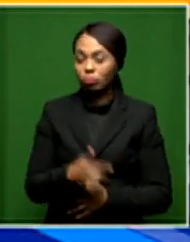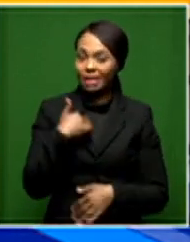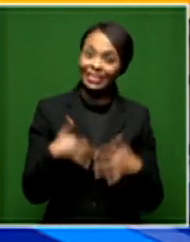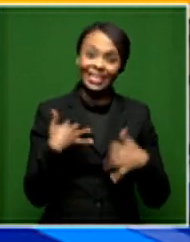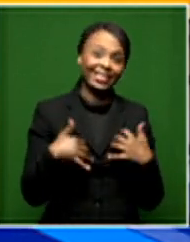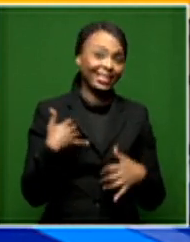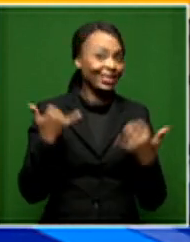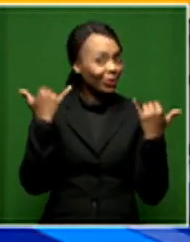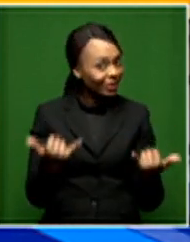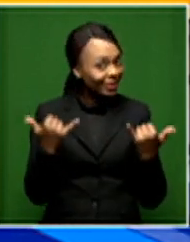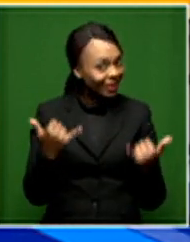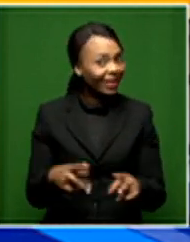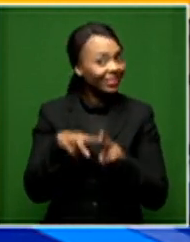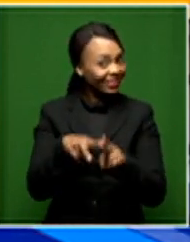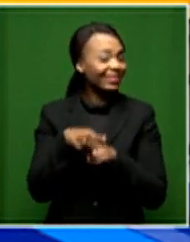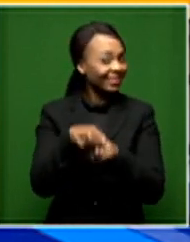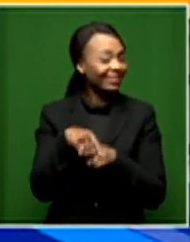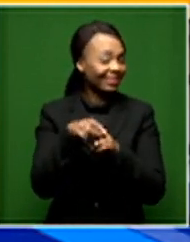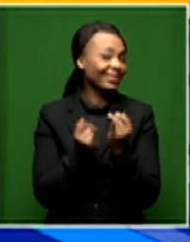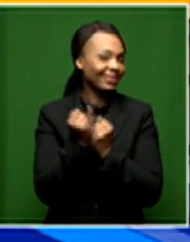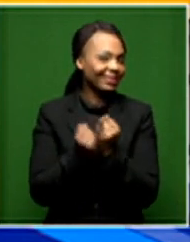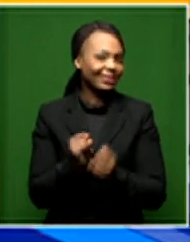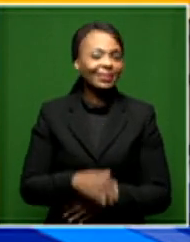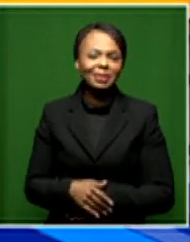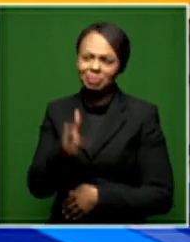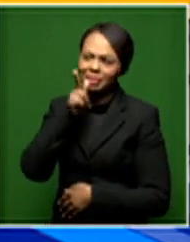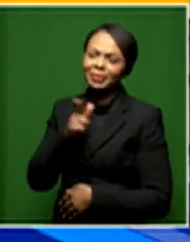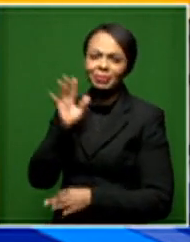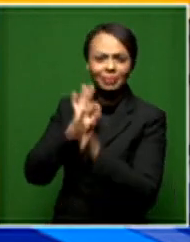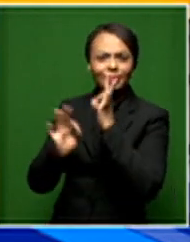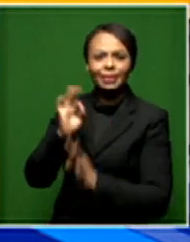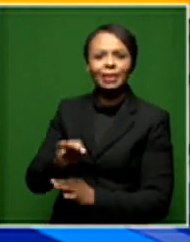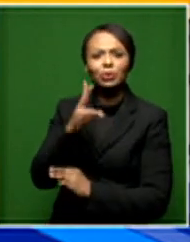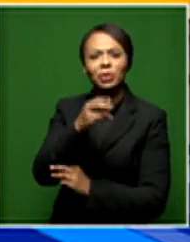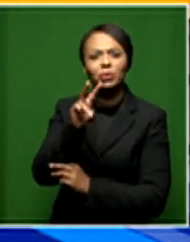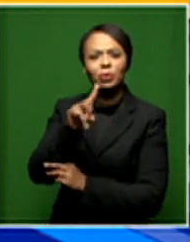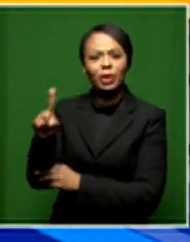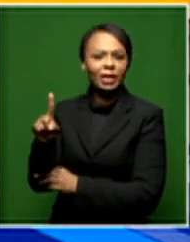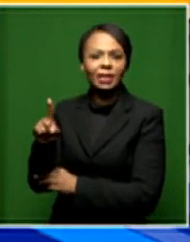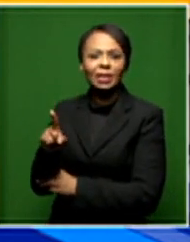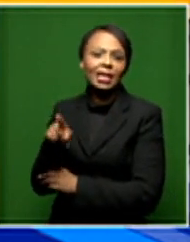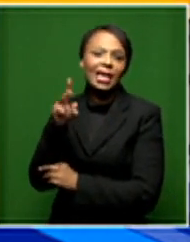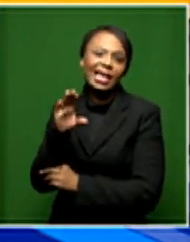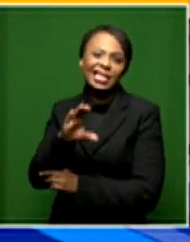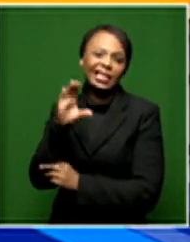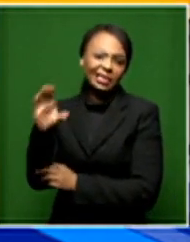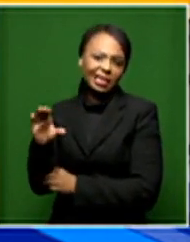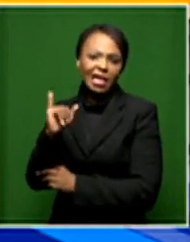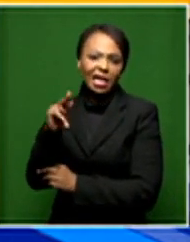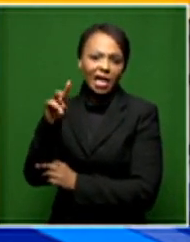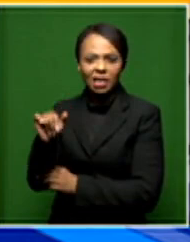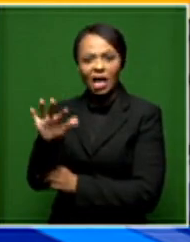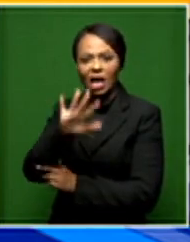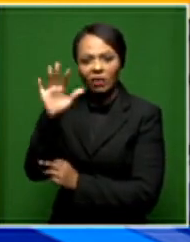about today. Yeah. Tell us more. Tell us more about the 2021 C Inanda Africa Cup. As you say,